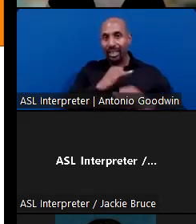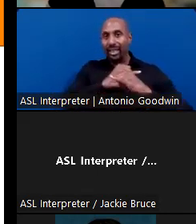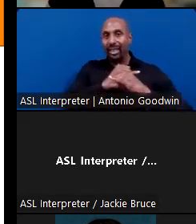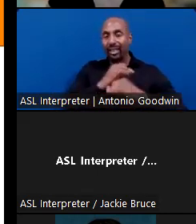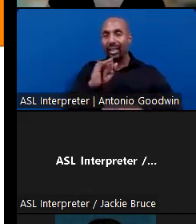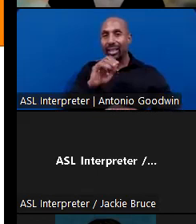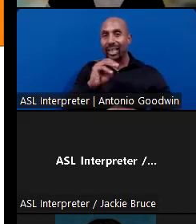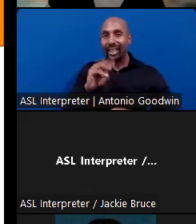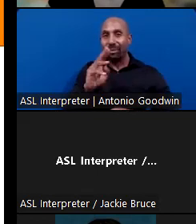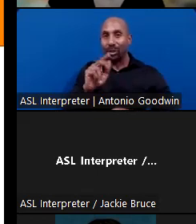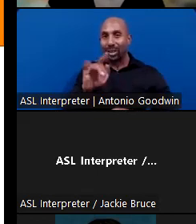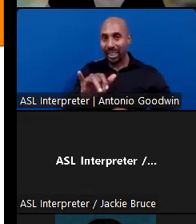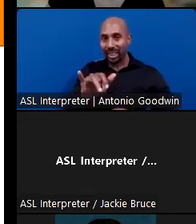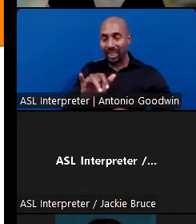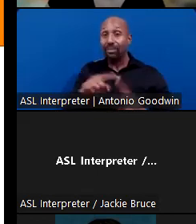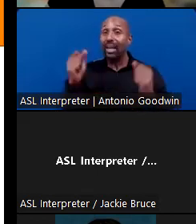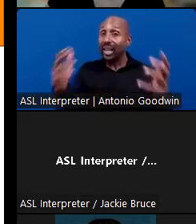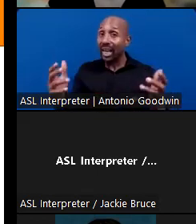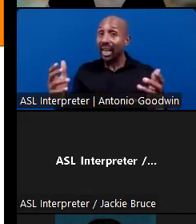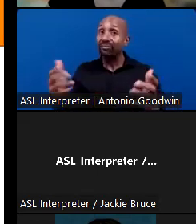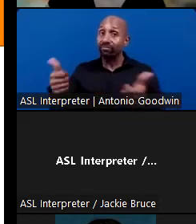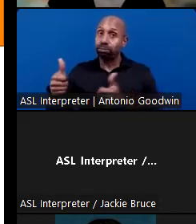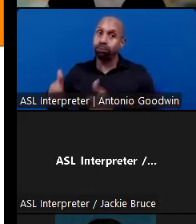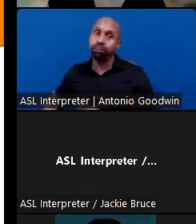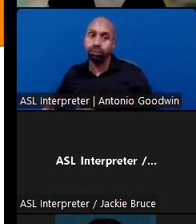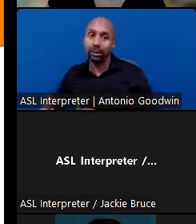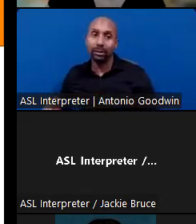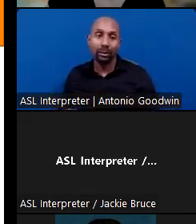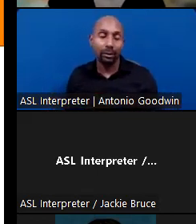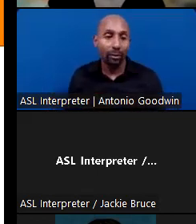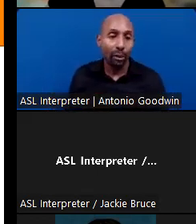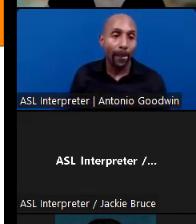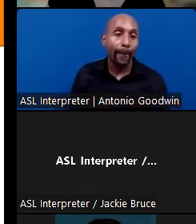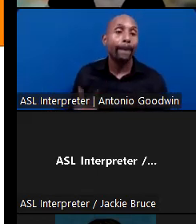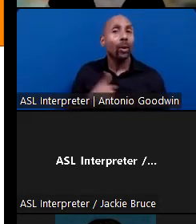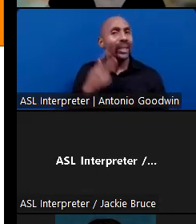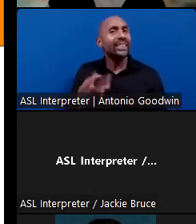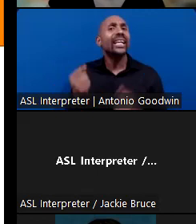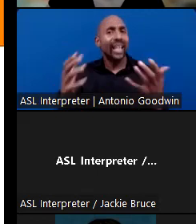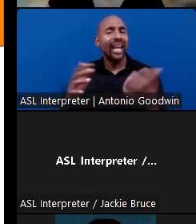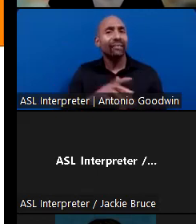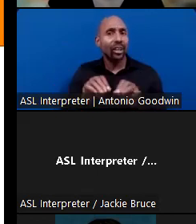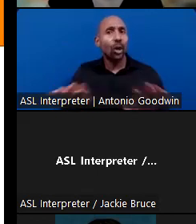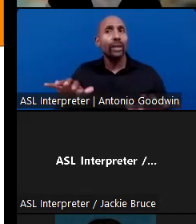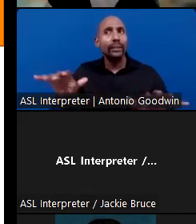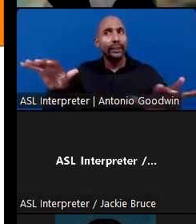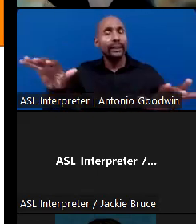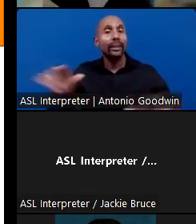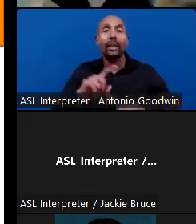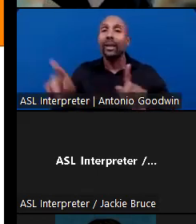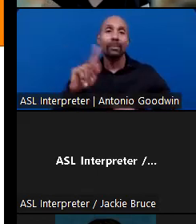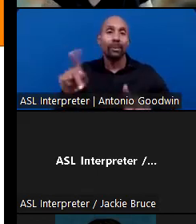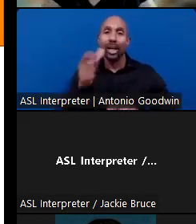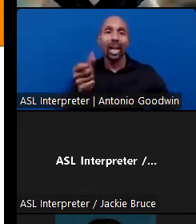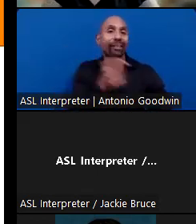this is where, even though we're seeing a lot of COVID, folks are not being hospitalized, getting severe COVID, and dying because we have a